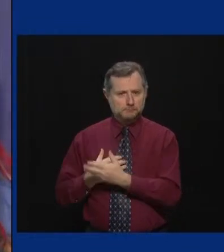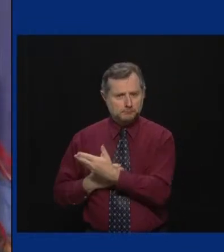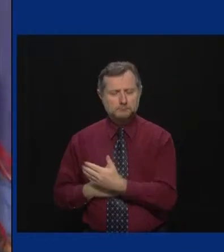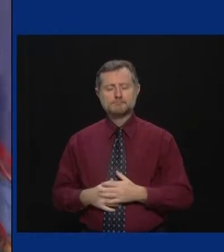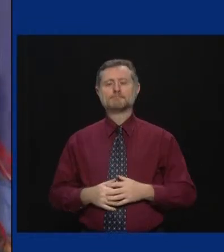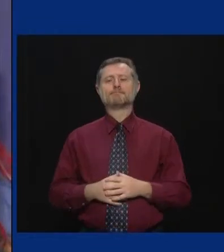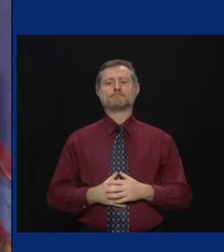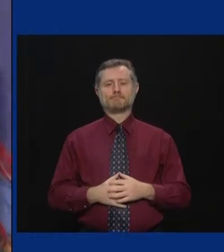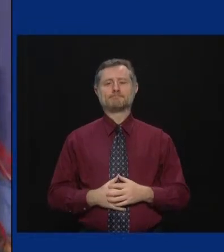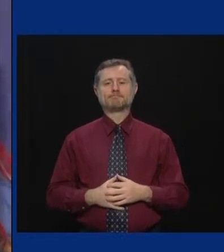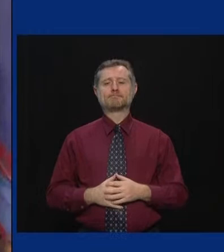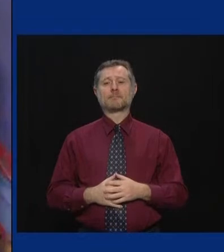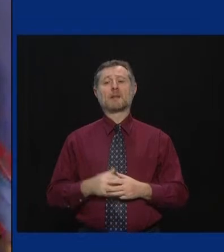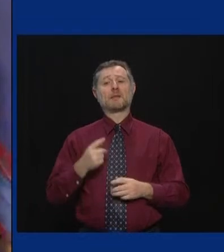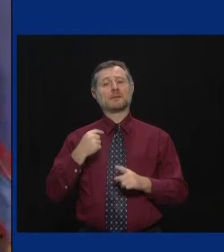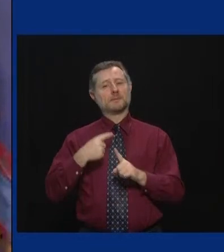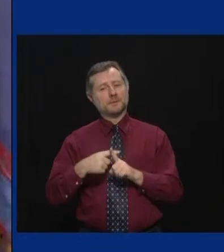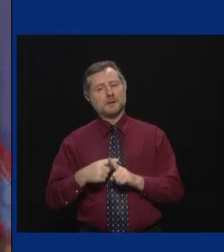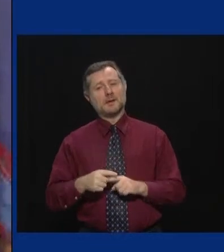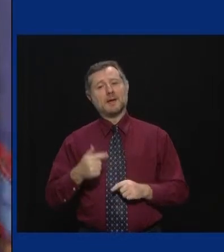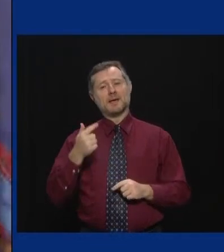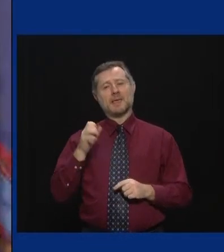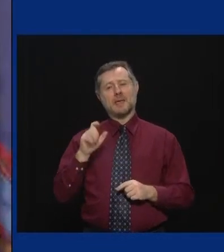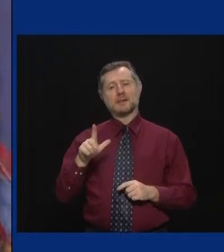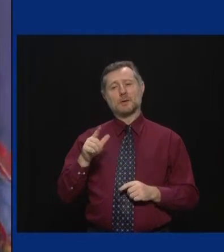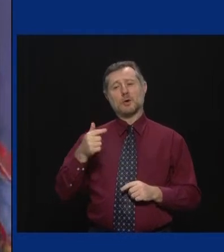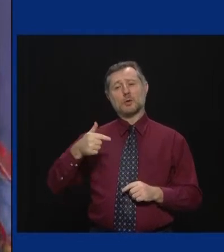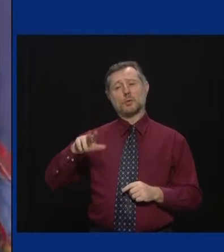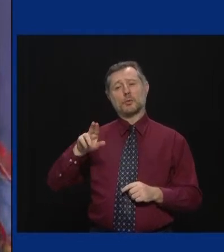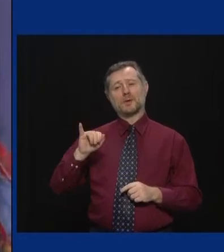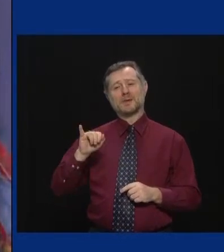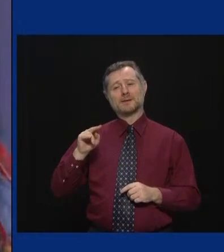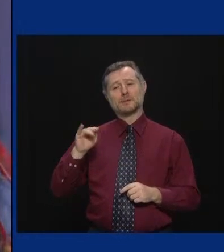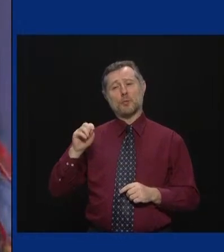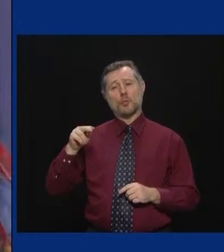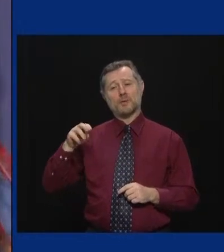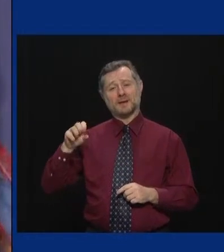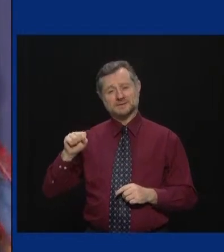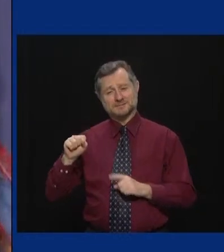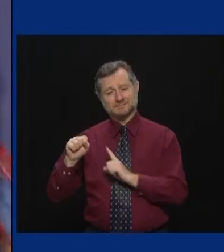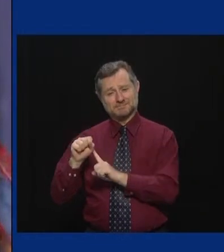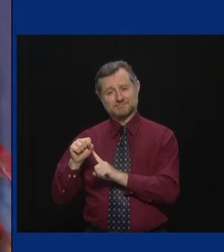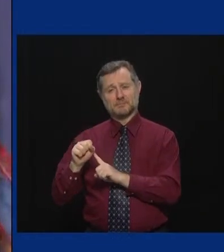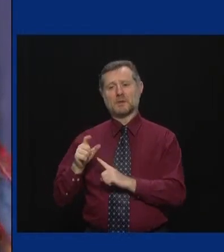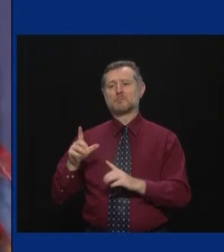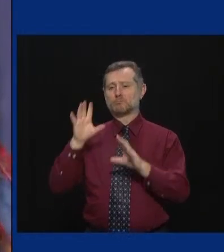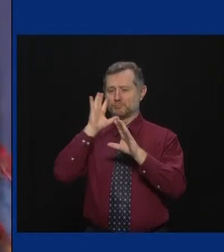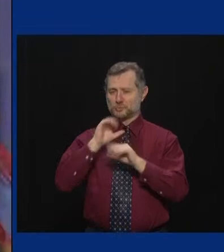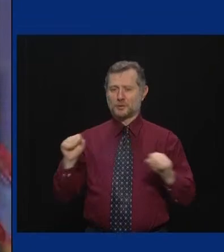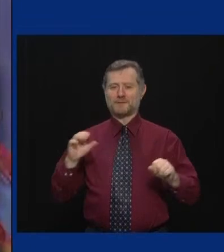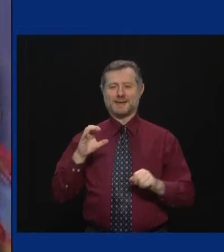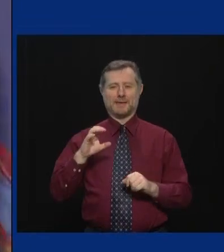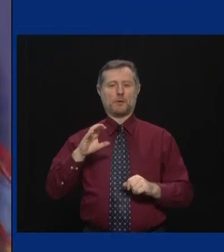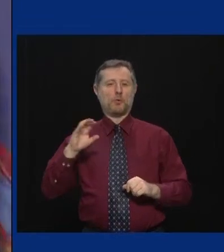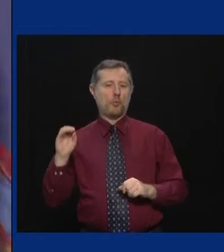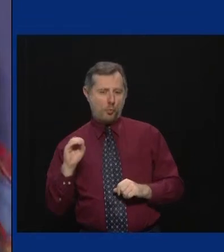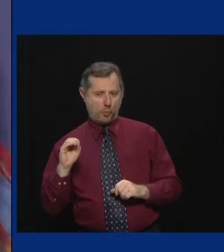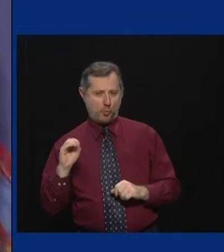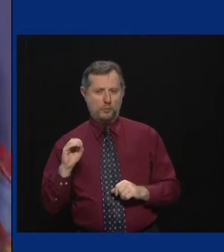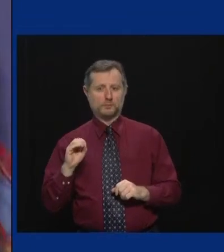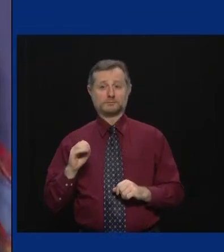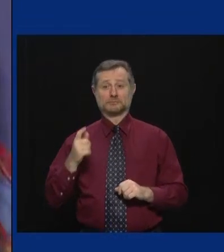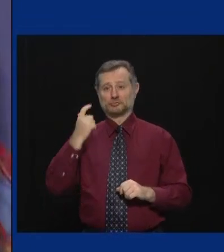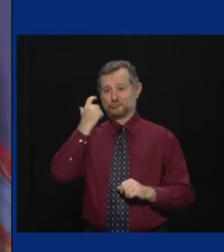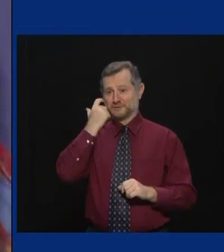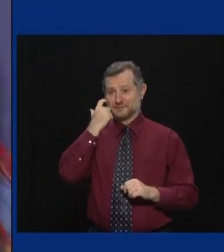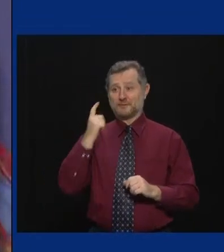And Gil Quinones, the president and CEO, we were just together in New York City a day or two ago. Yesterday, I don't even know anymore.